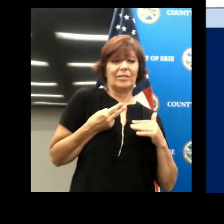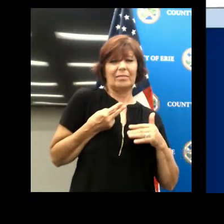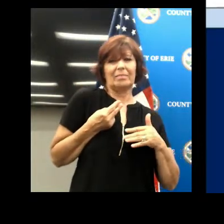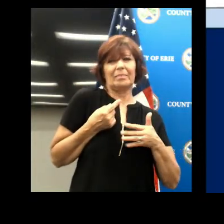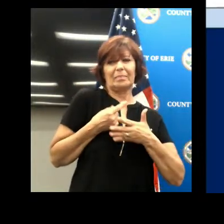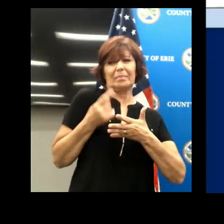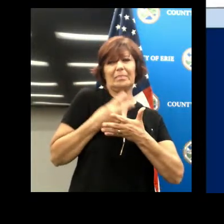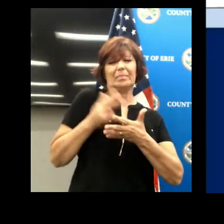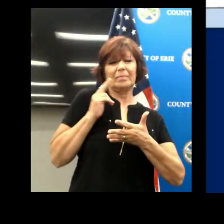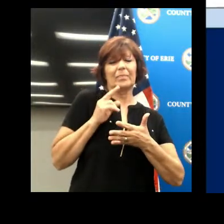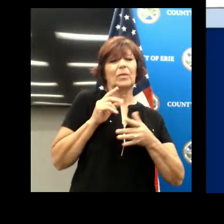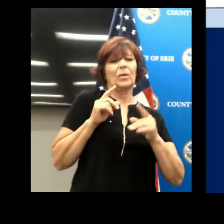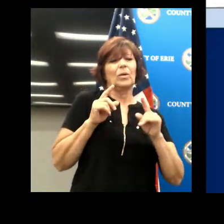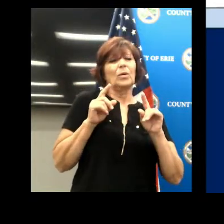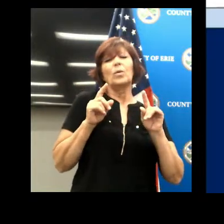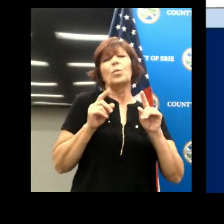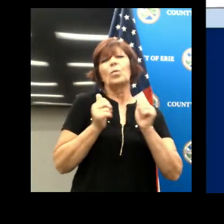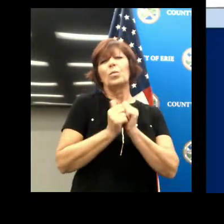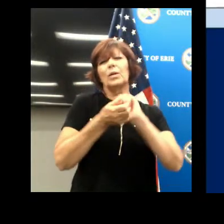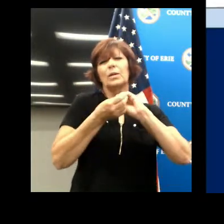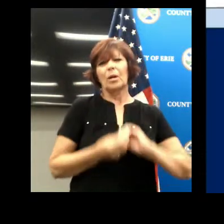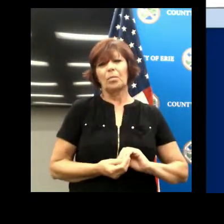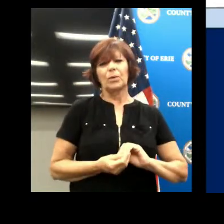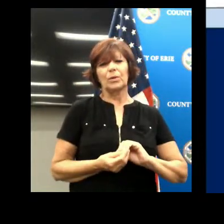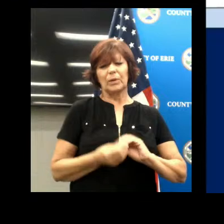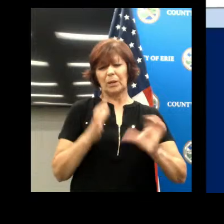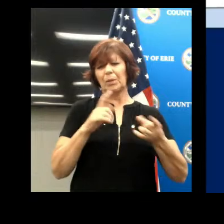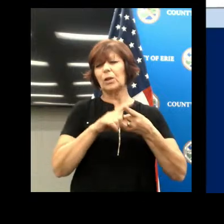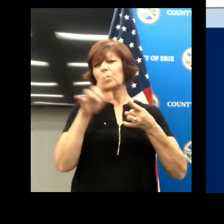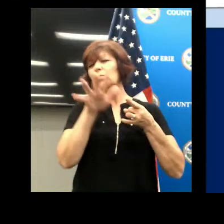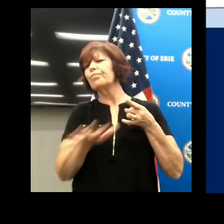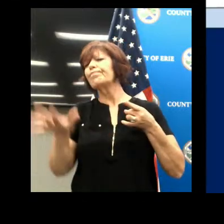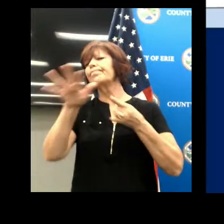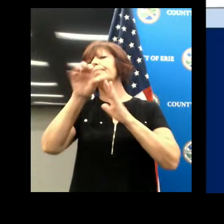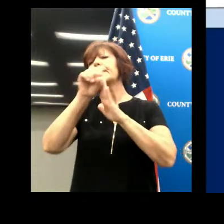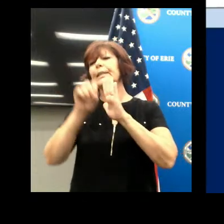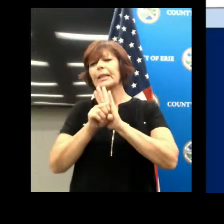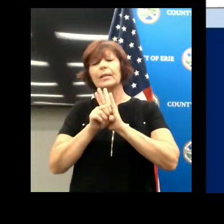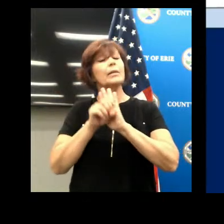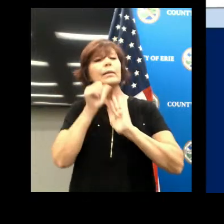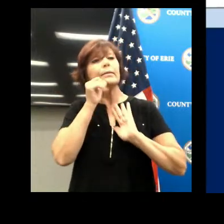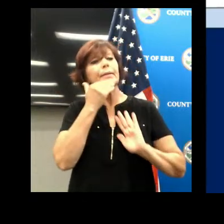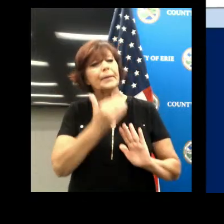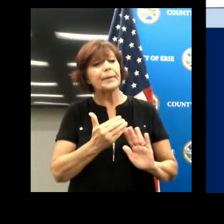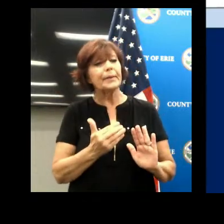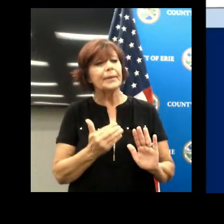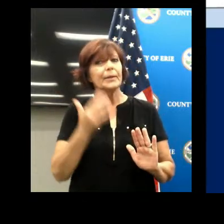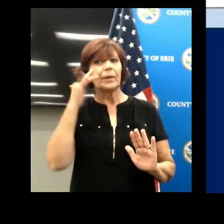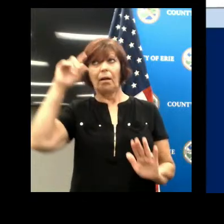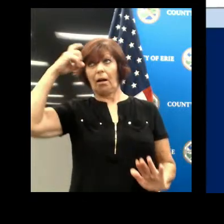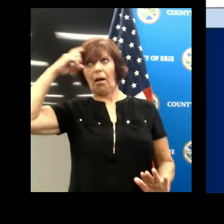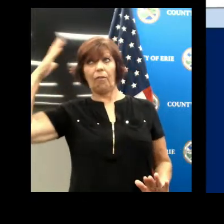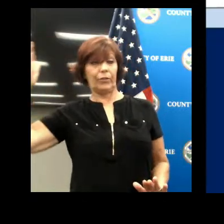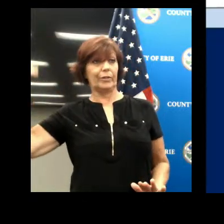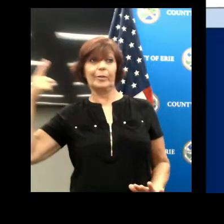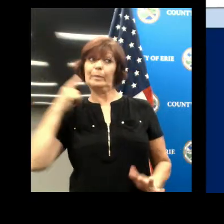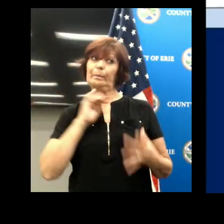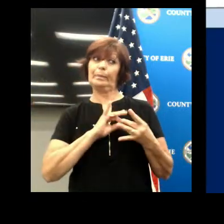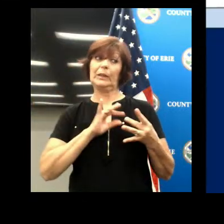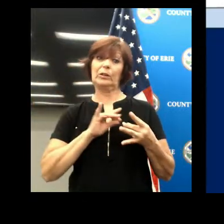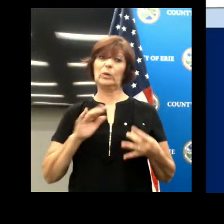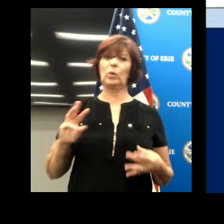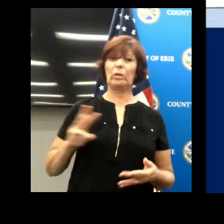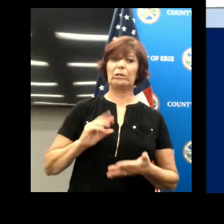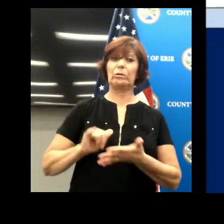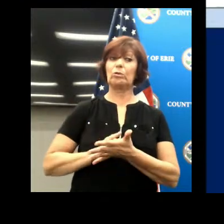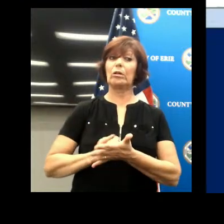with regards to the numbers compared to comparable counties across New York State. That's not good. That's why the governor noted that Western New York